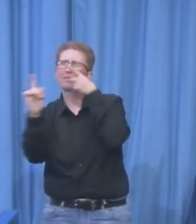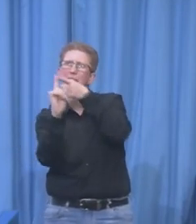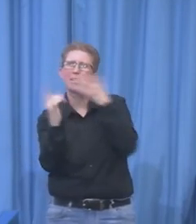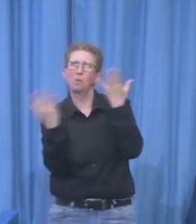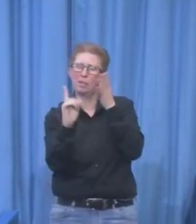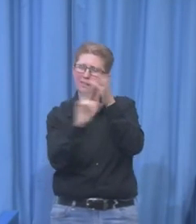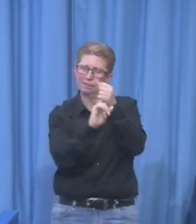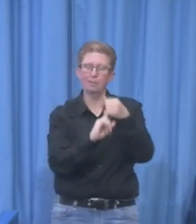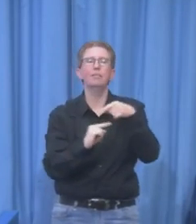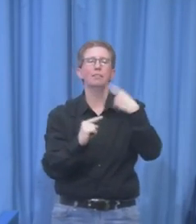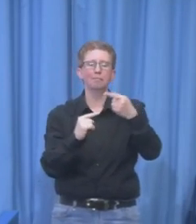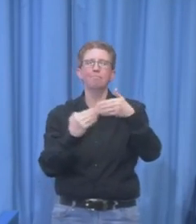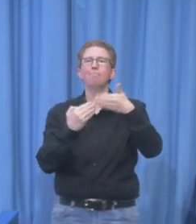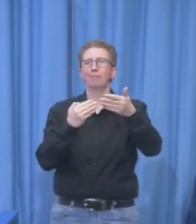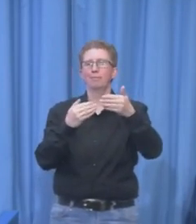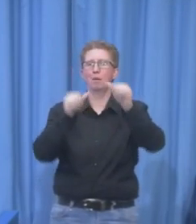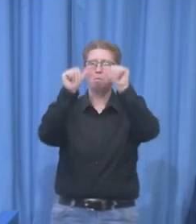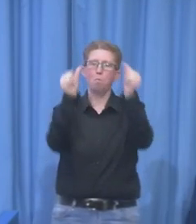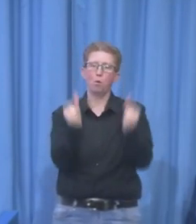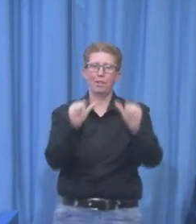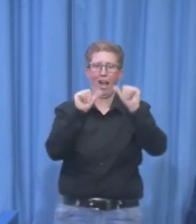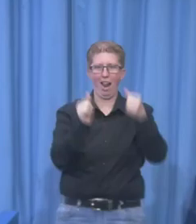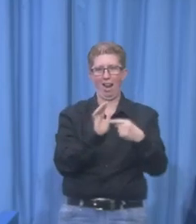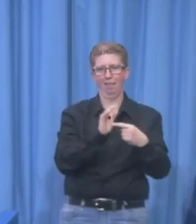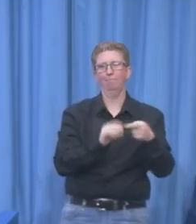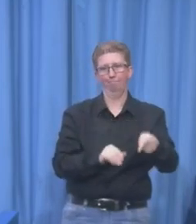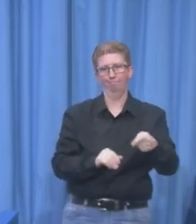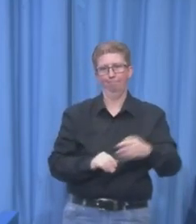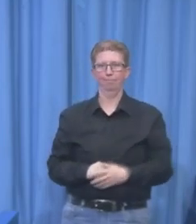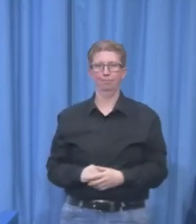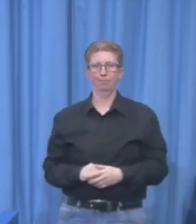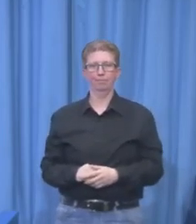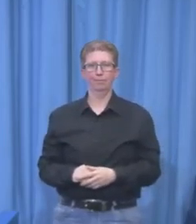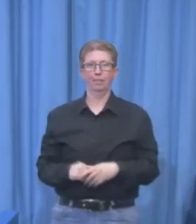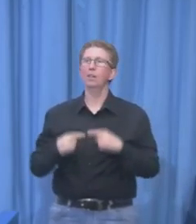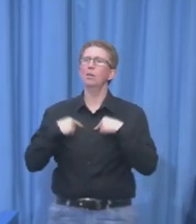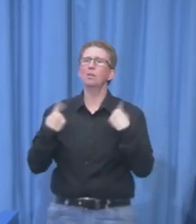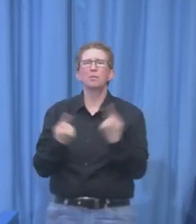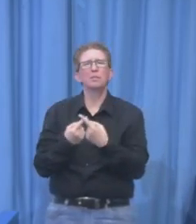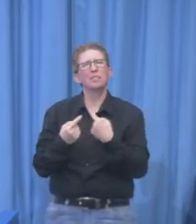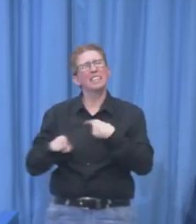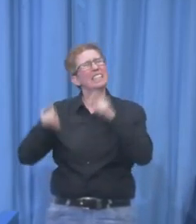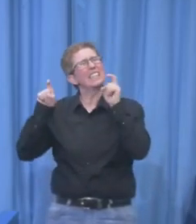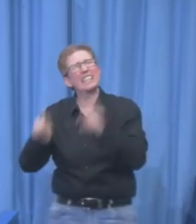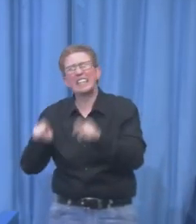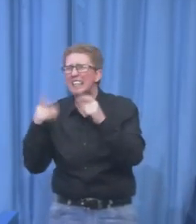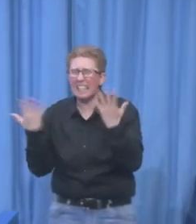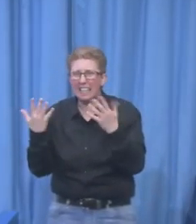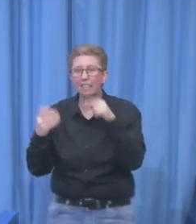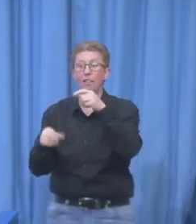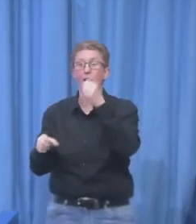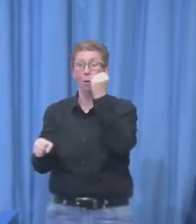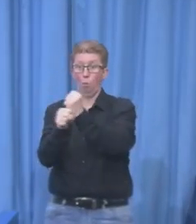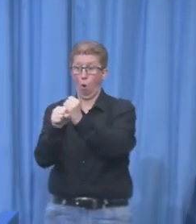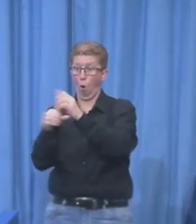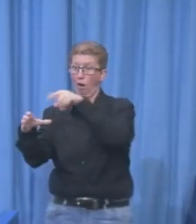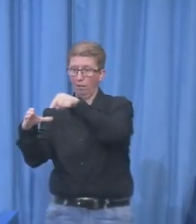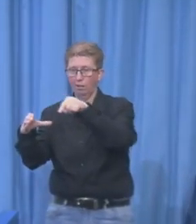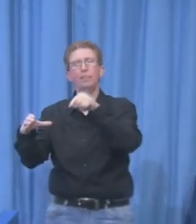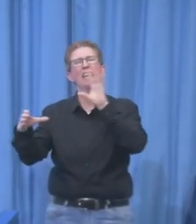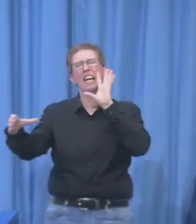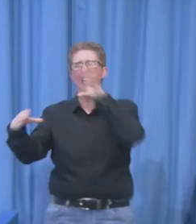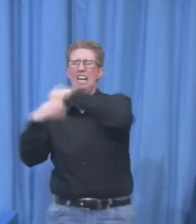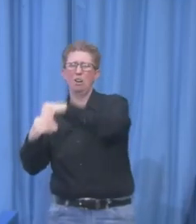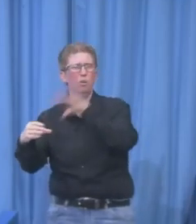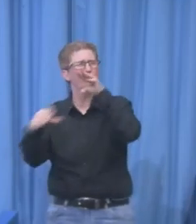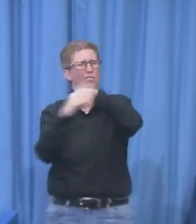need and about the inclusion in the in employment. So first I want to show you the findings. In